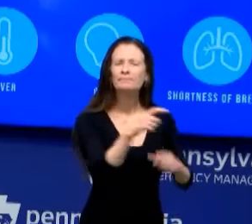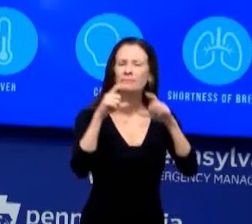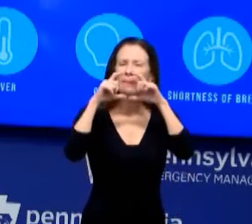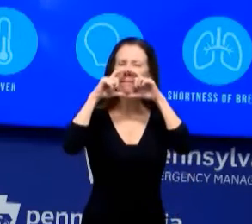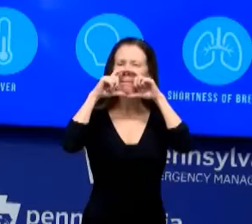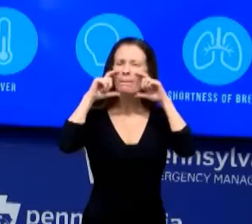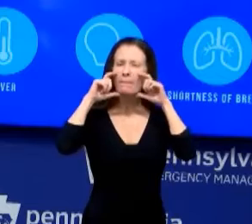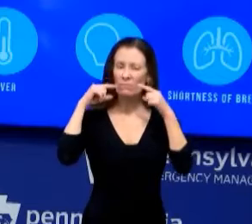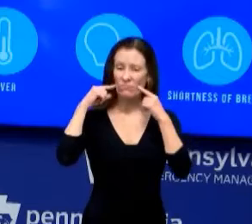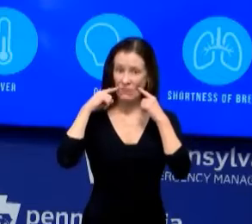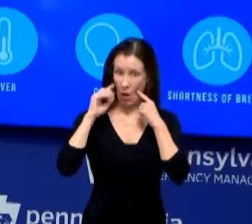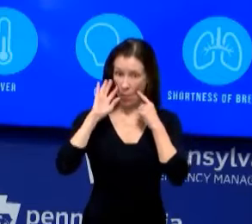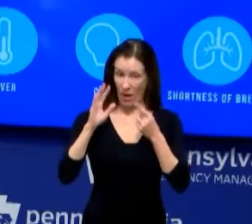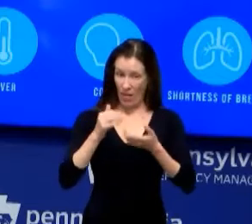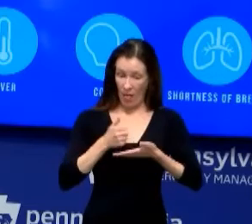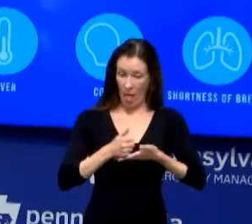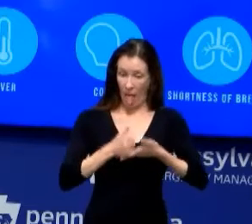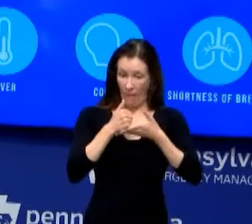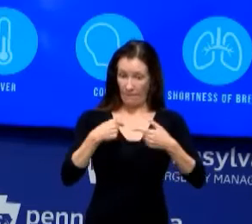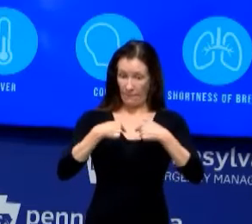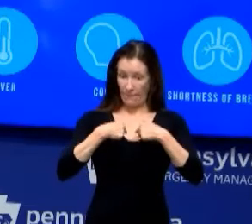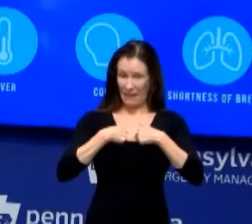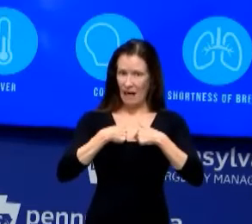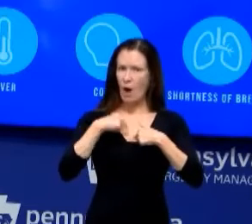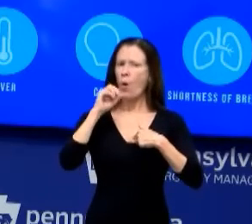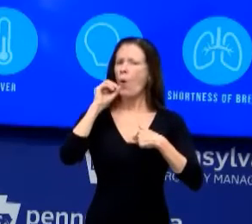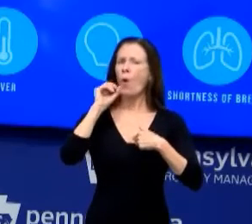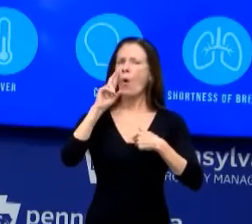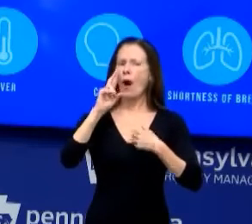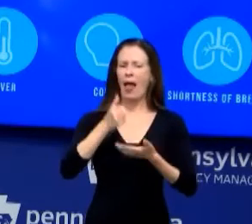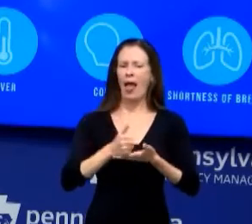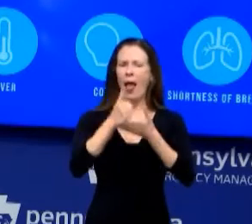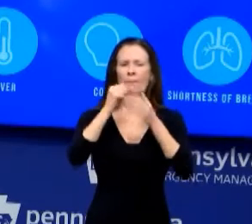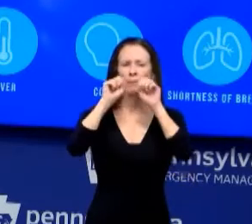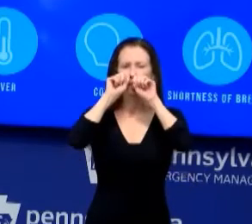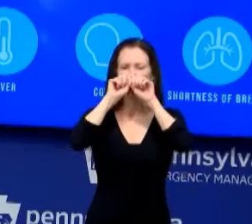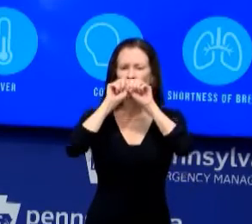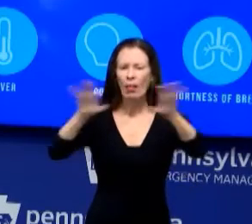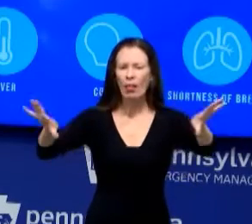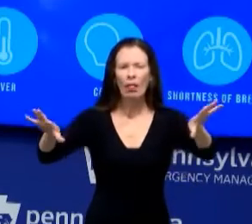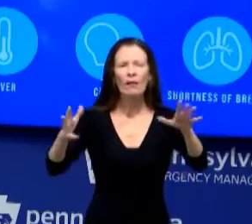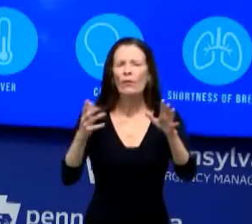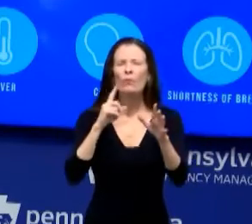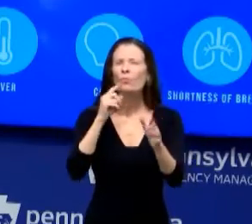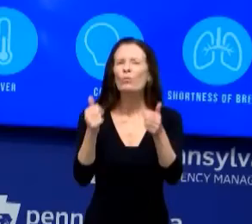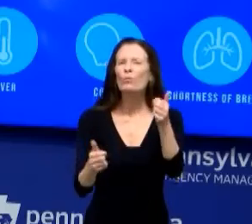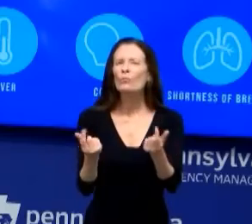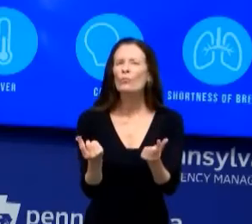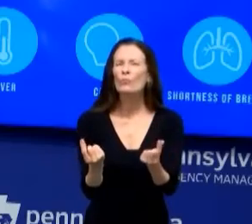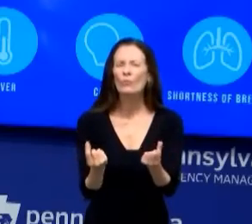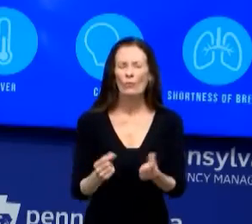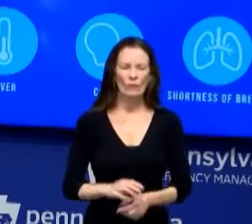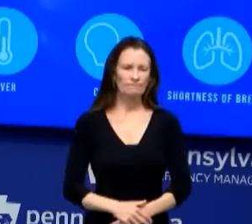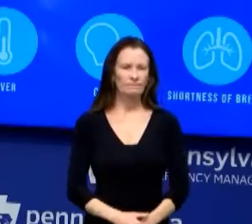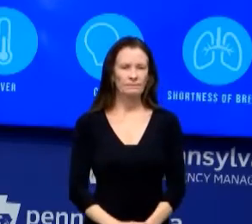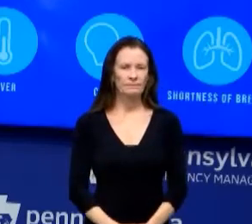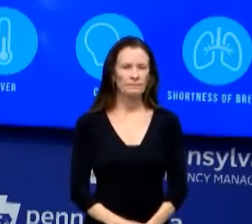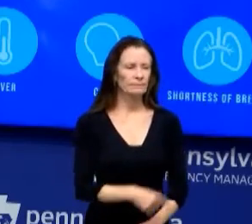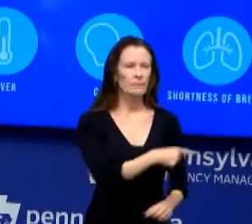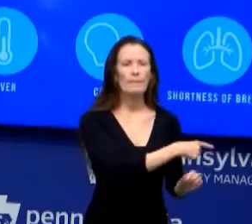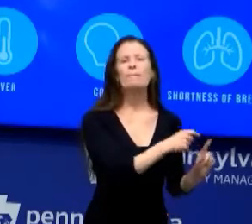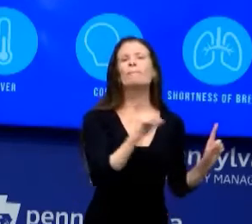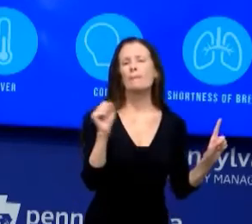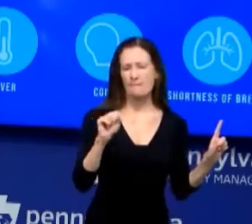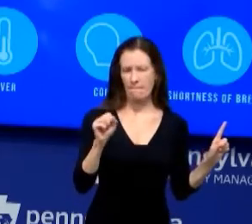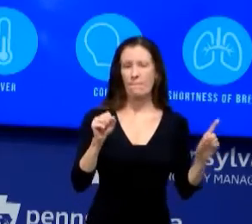in grocery stores where others' hands could pick it up? Well, yes. So the masks are designed for people who might